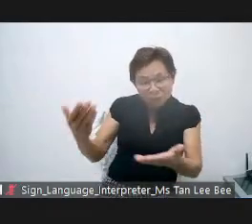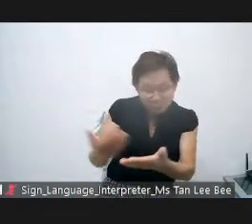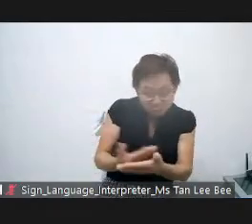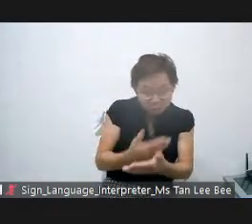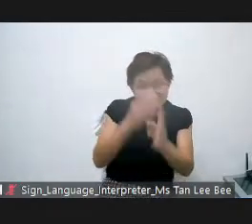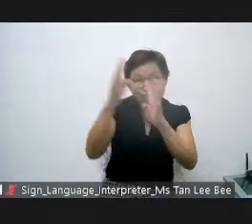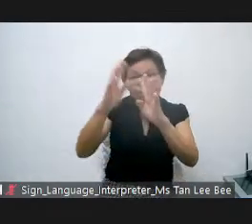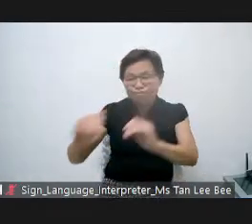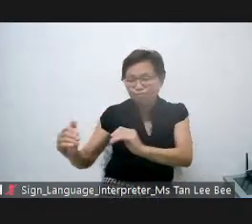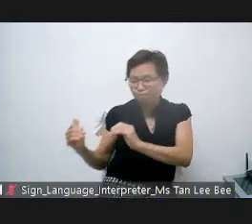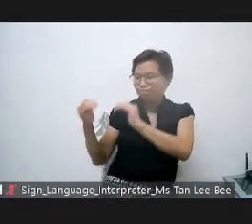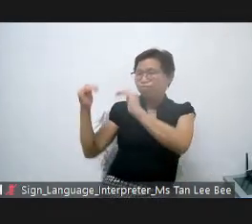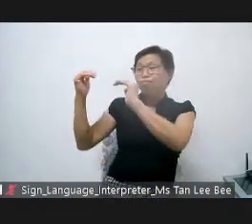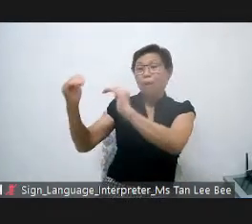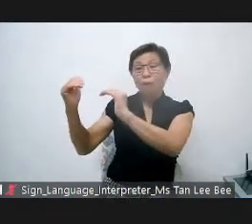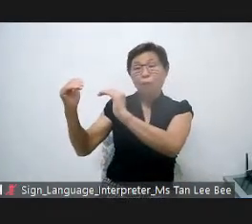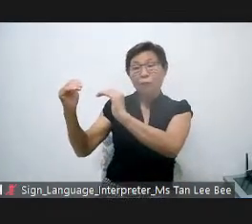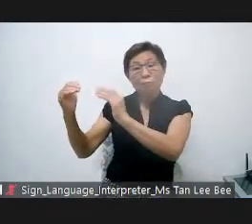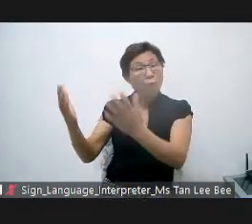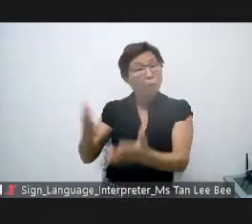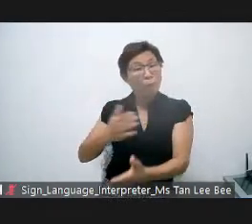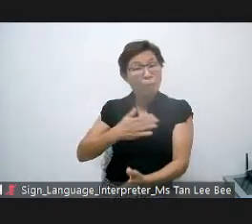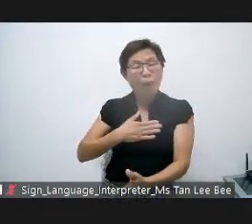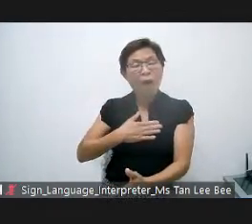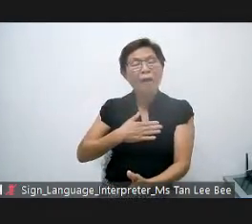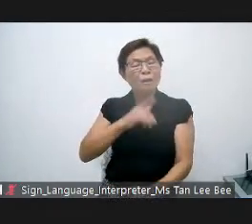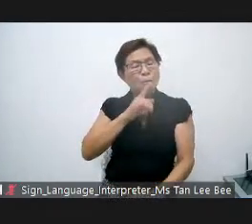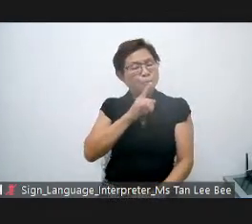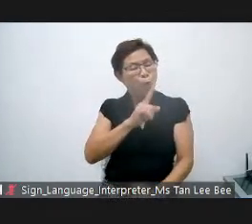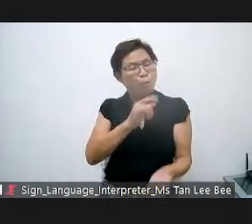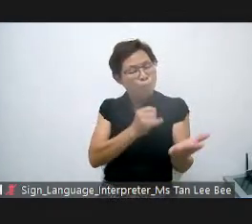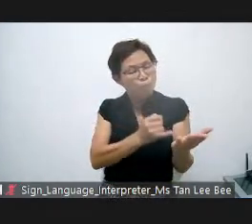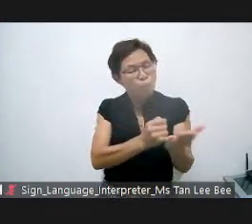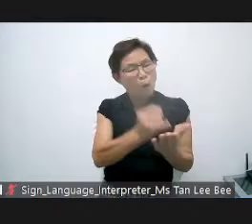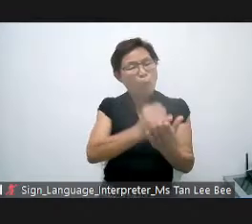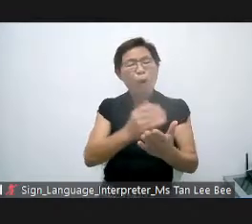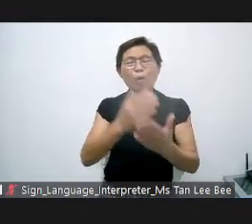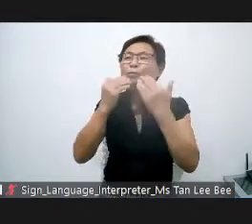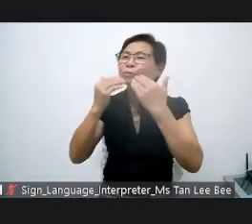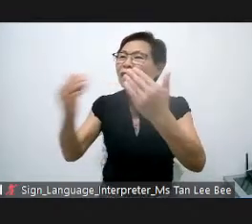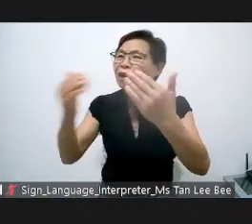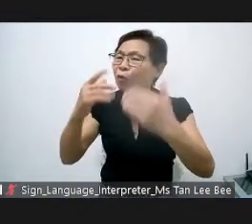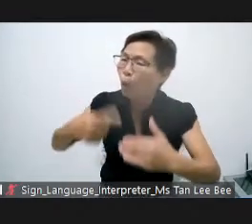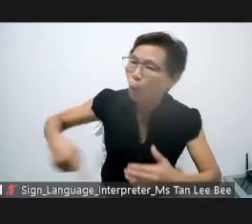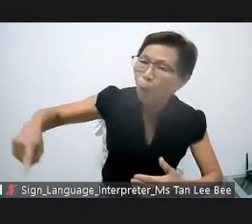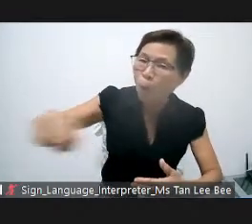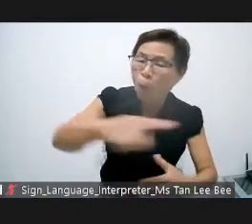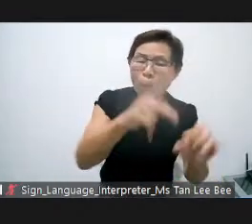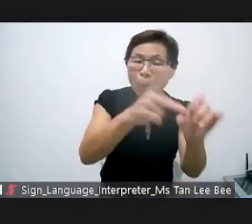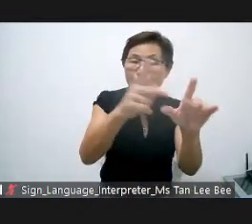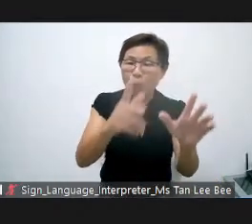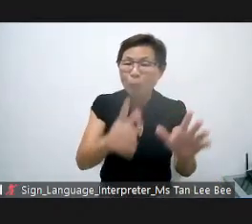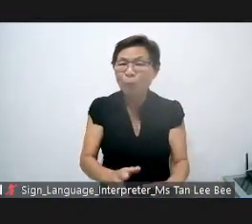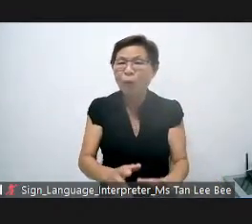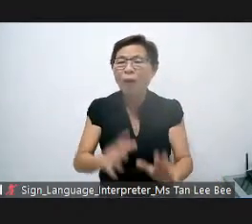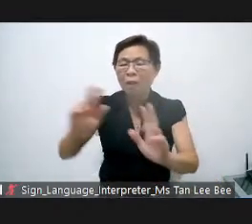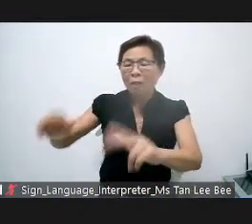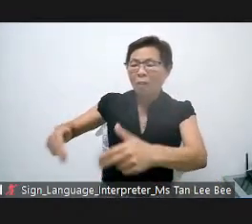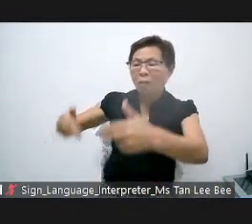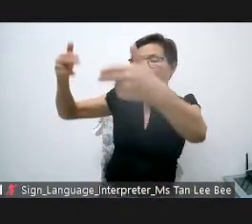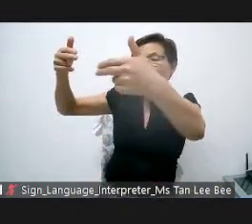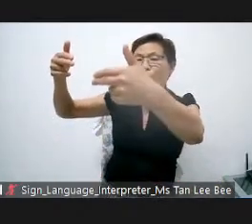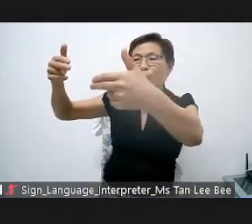to Elevate. My sincere appreciation to all participants who live stream